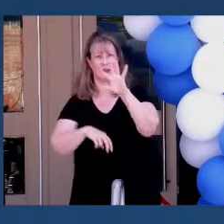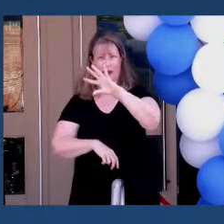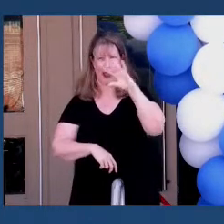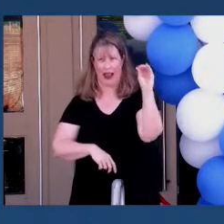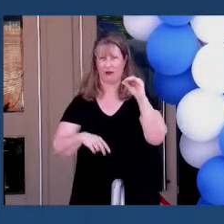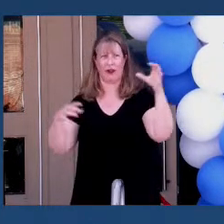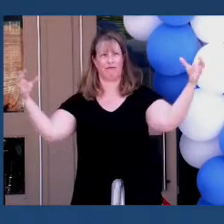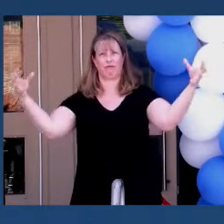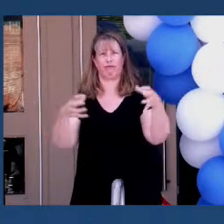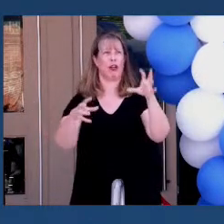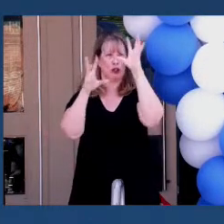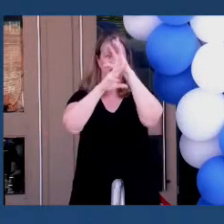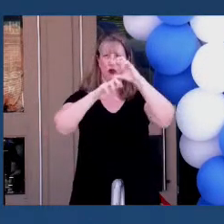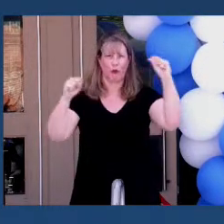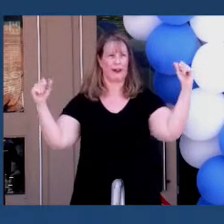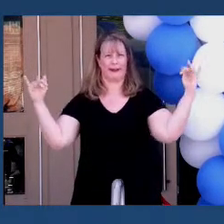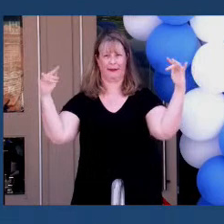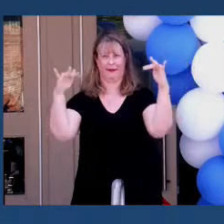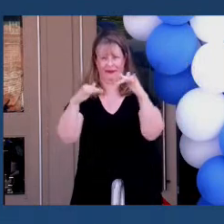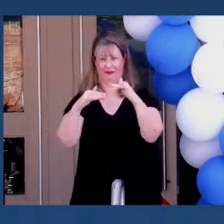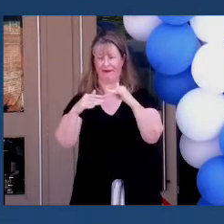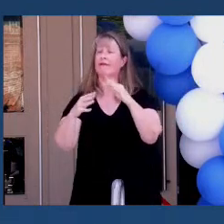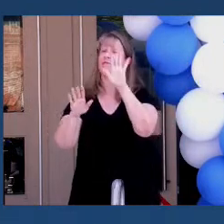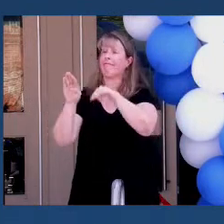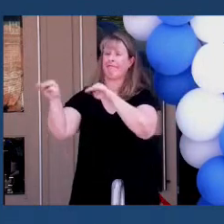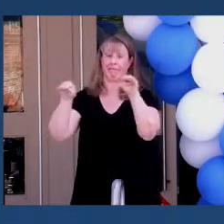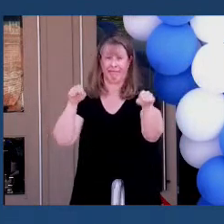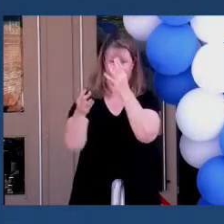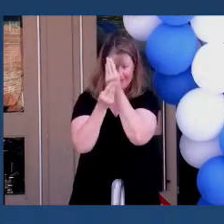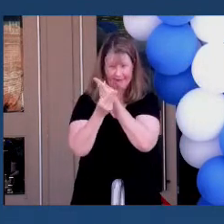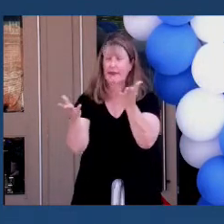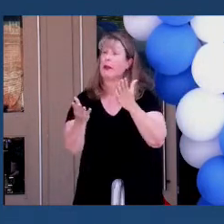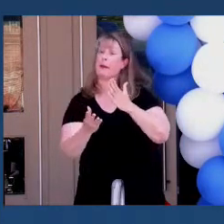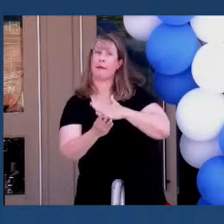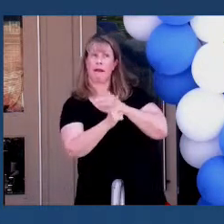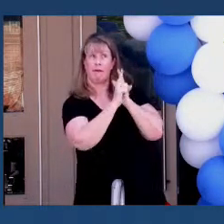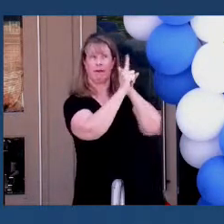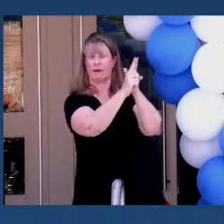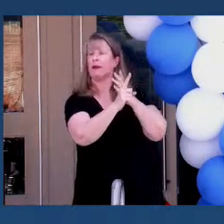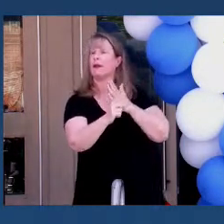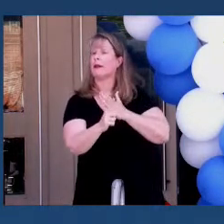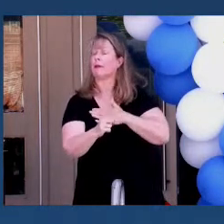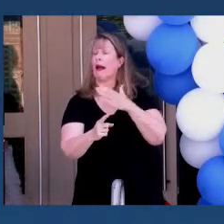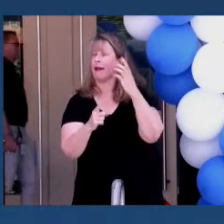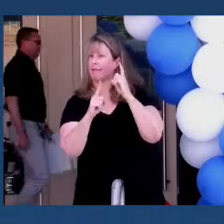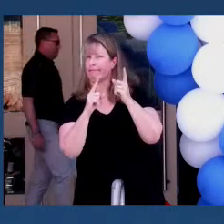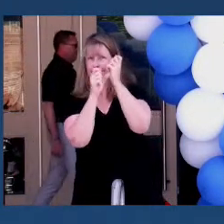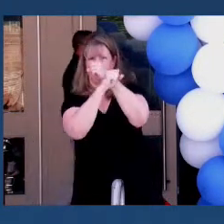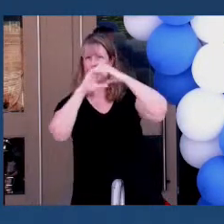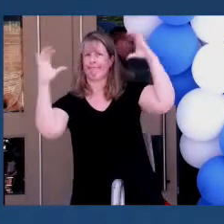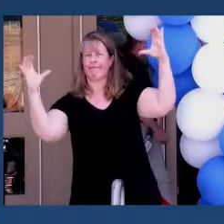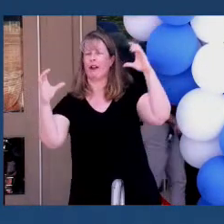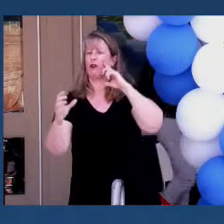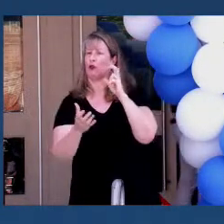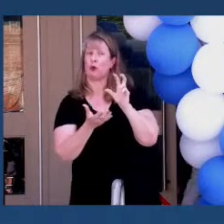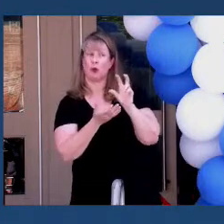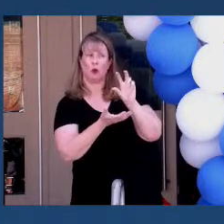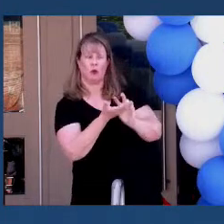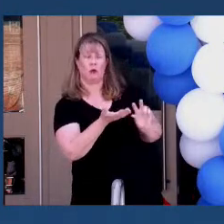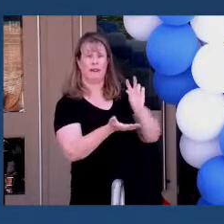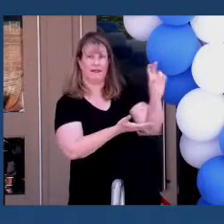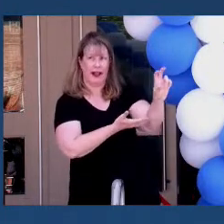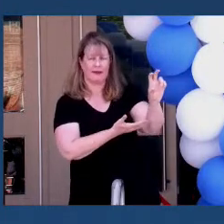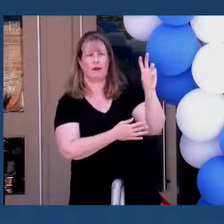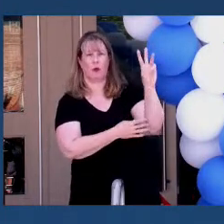his office and shared his desire and vision to invest in the city of Wilmington. So when the governor